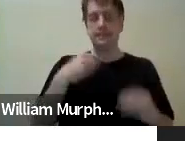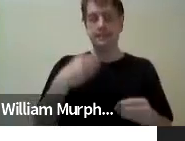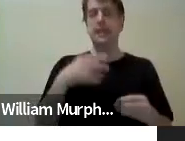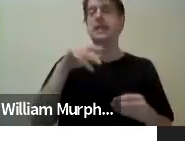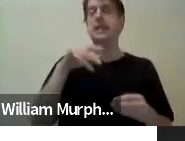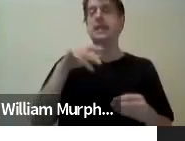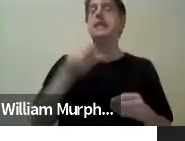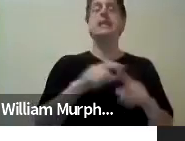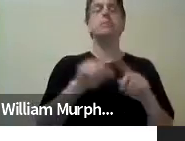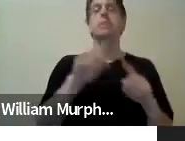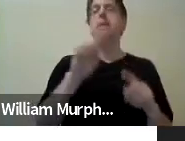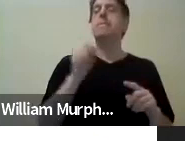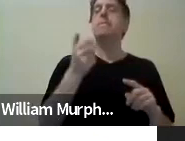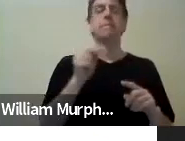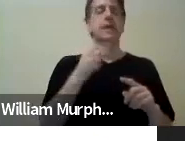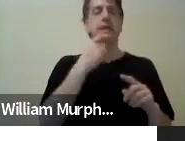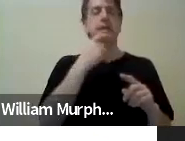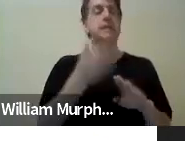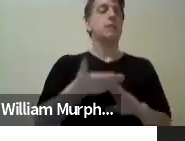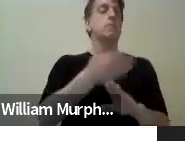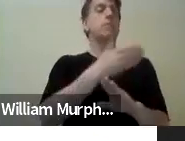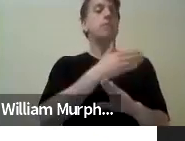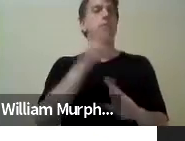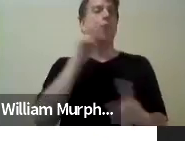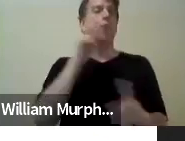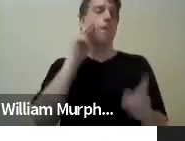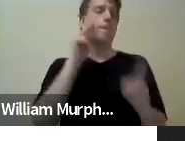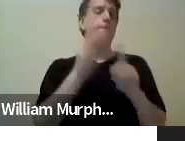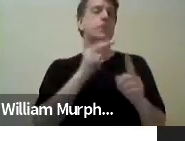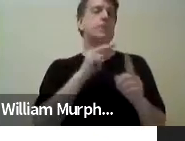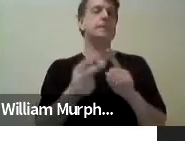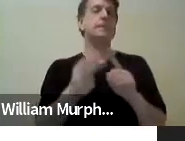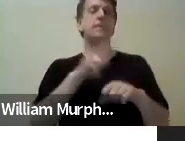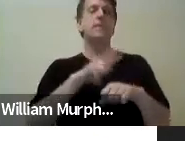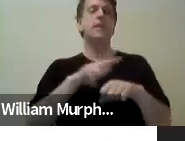before, perceived national origin is as protected